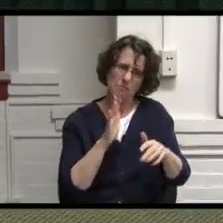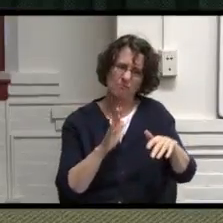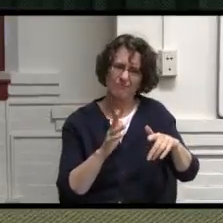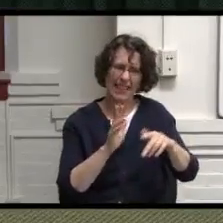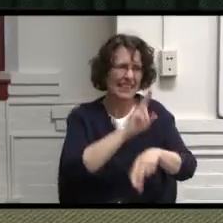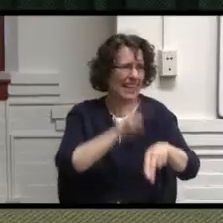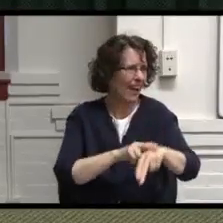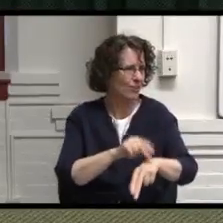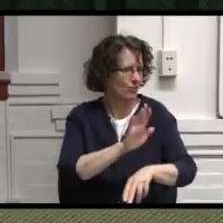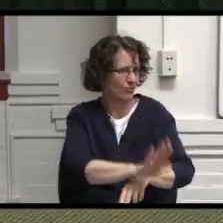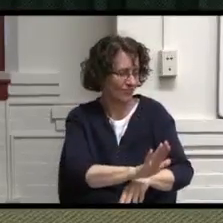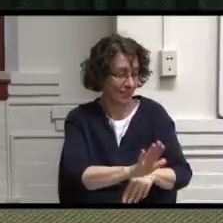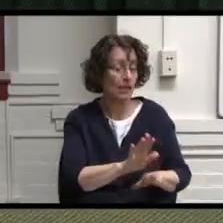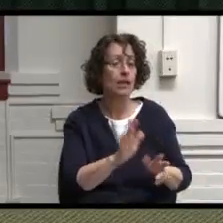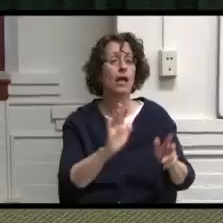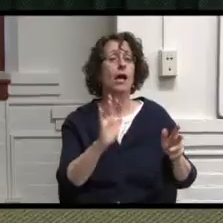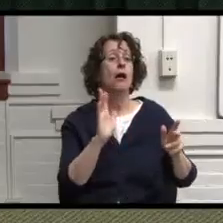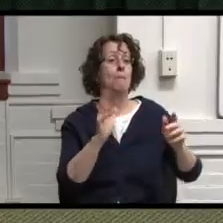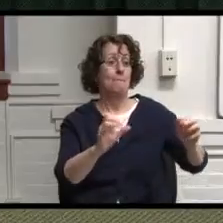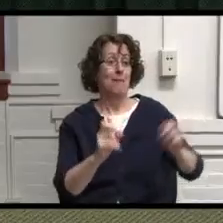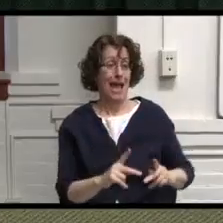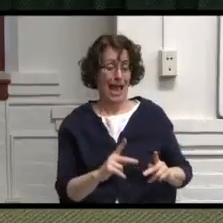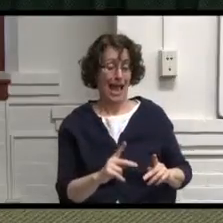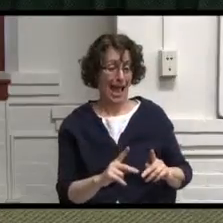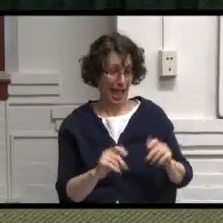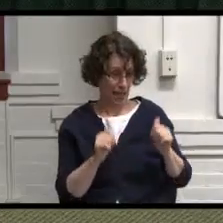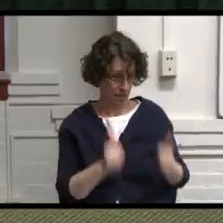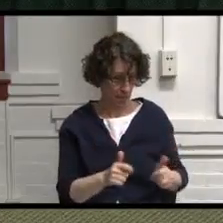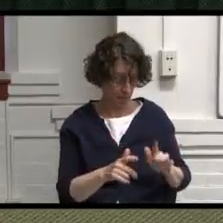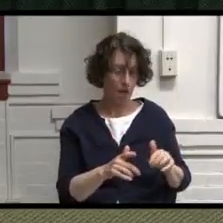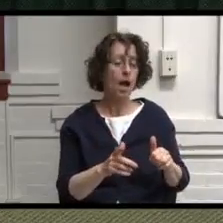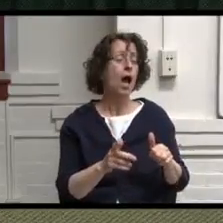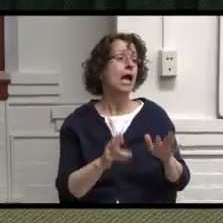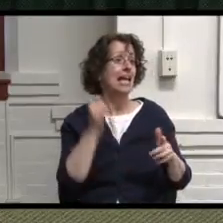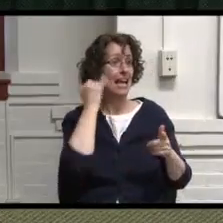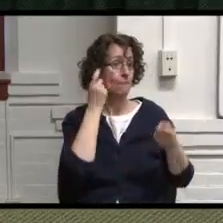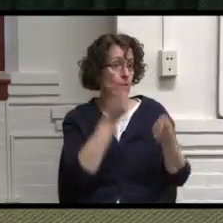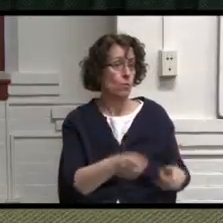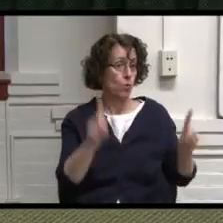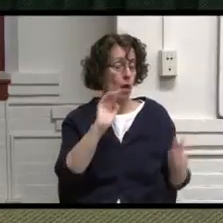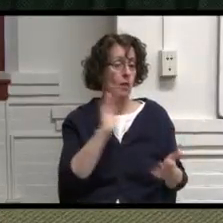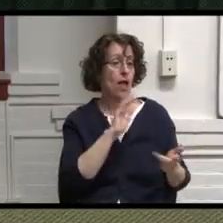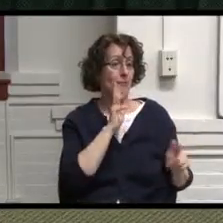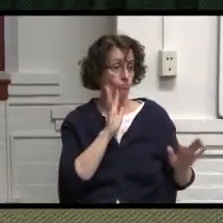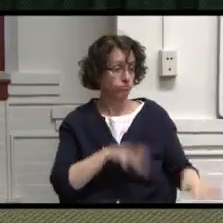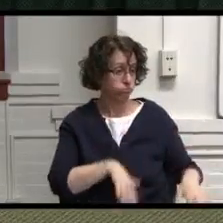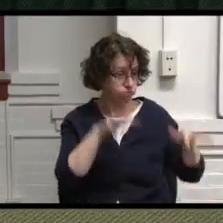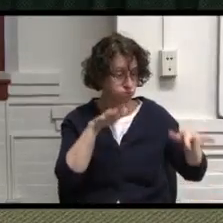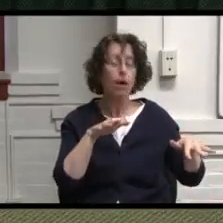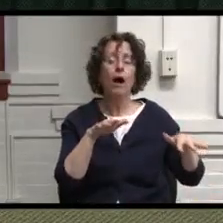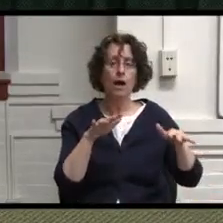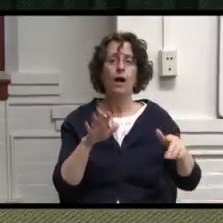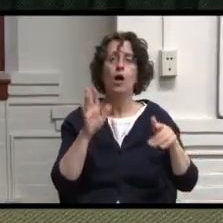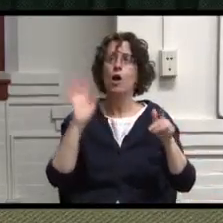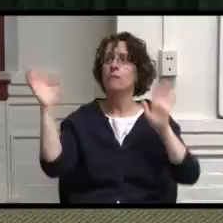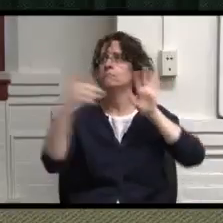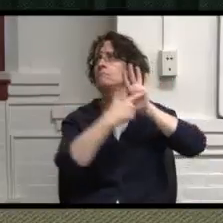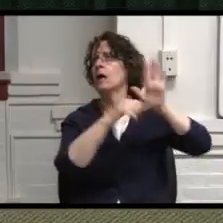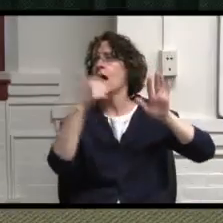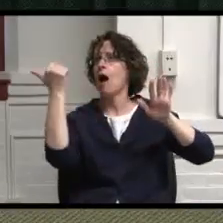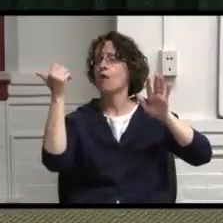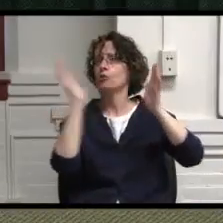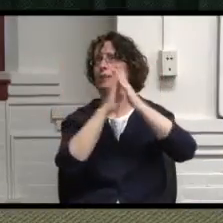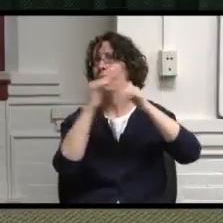its location and that it's available. Right. I mean, because it is in an integral part of that river, where it's a great